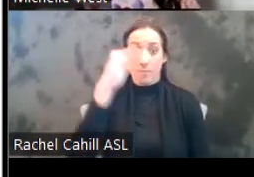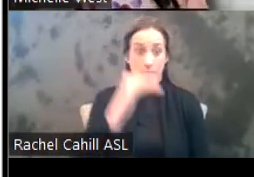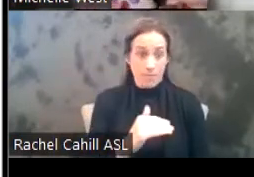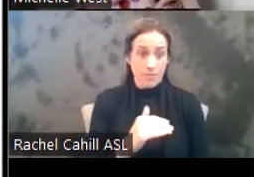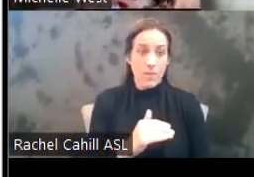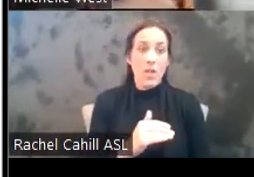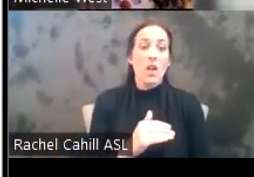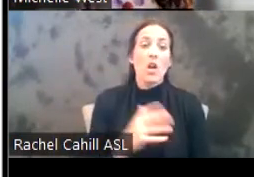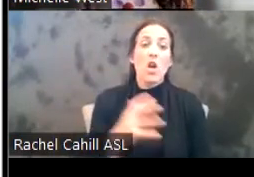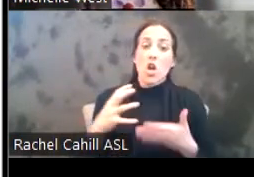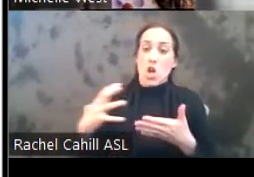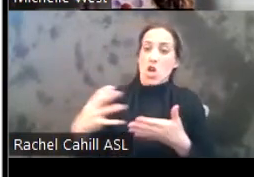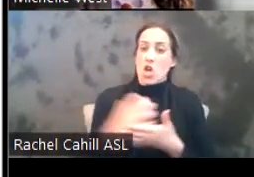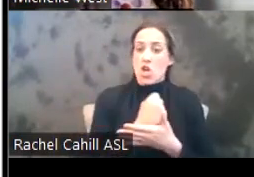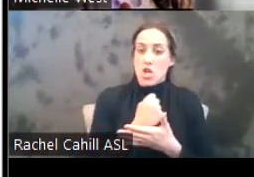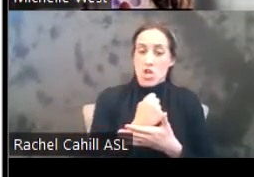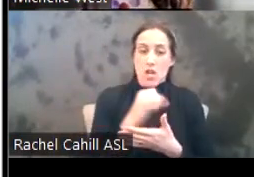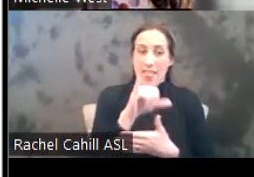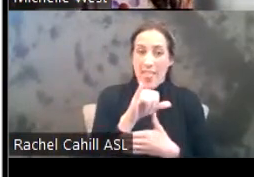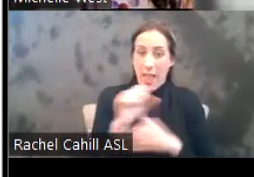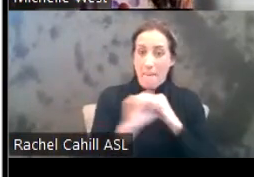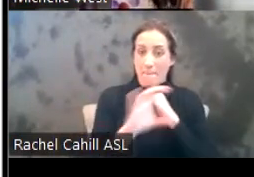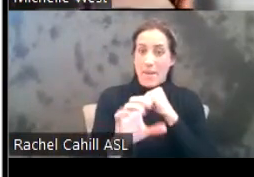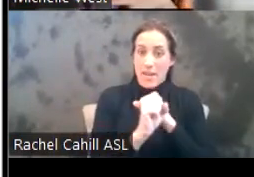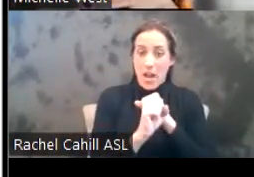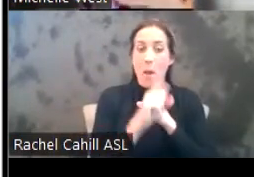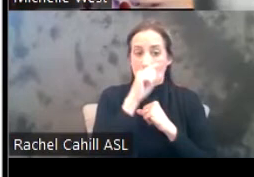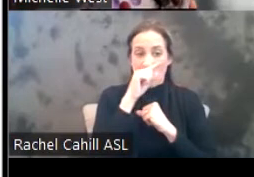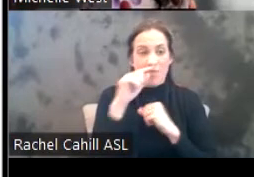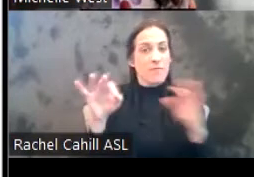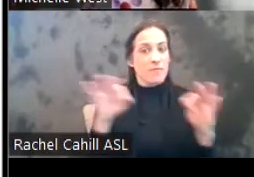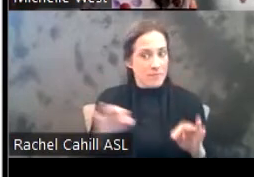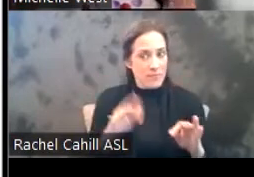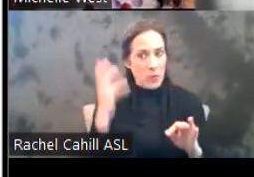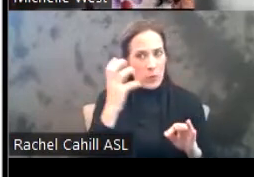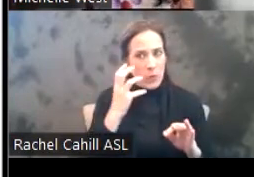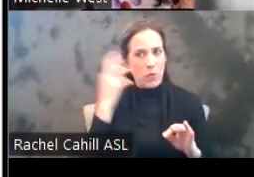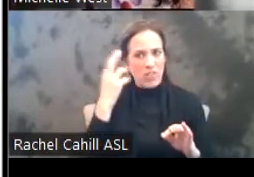media, but let's dive deeper into that because I'm going to show you why it is so powerful.